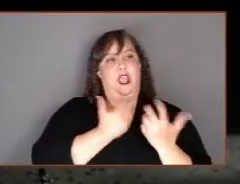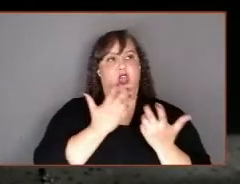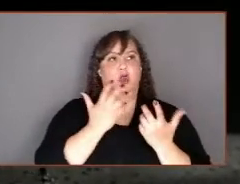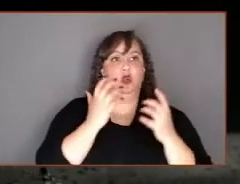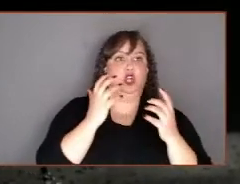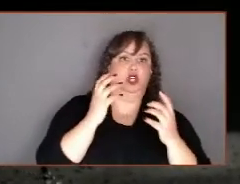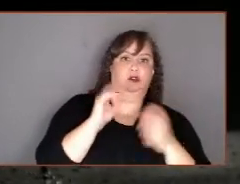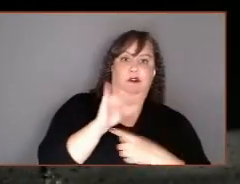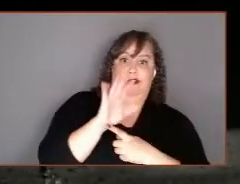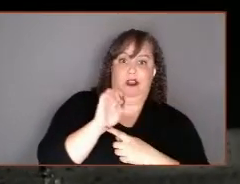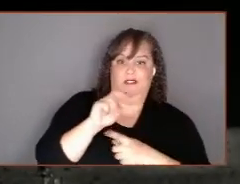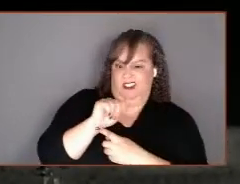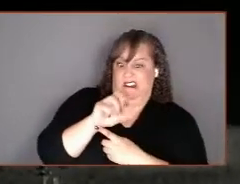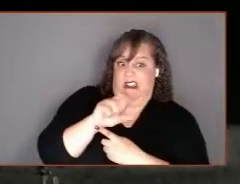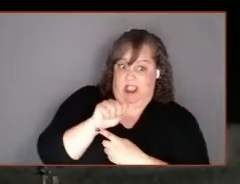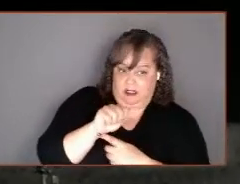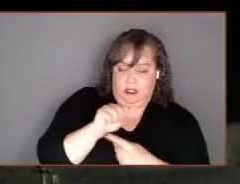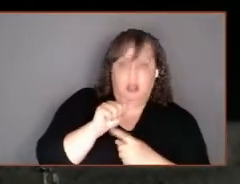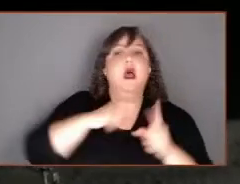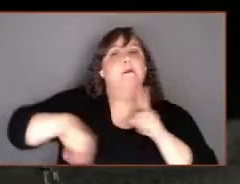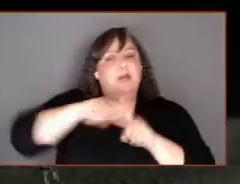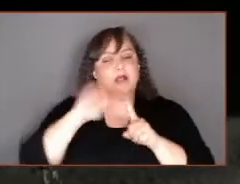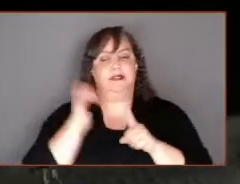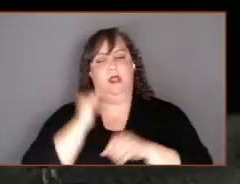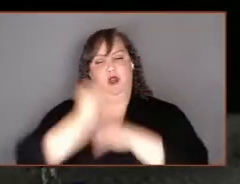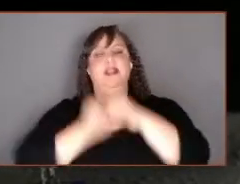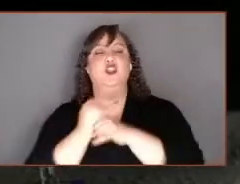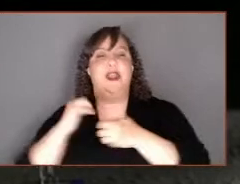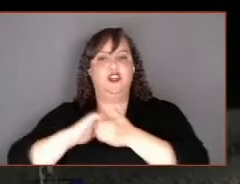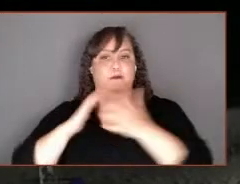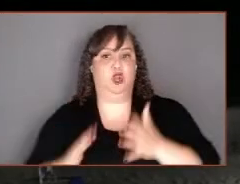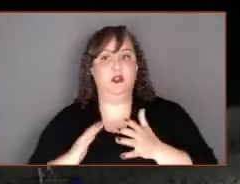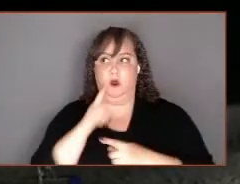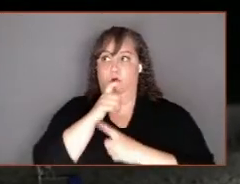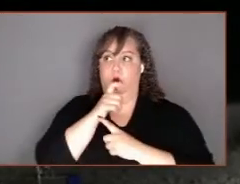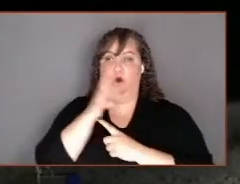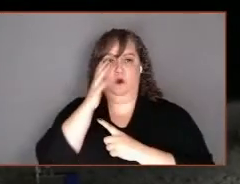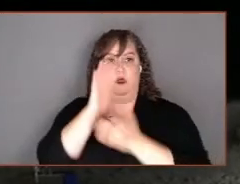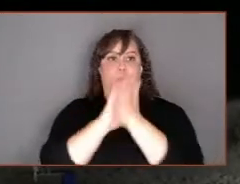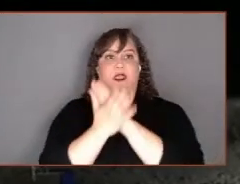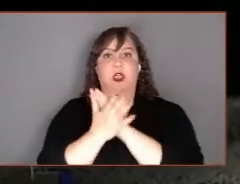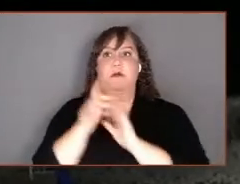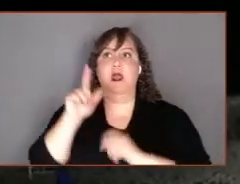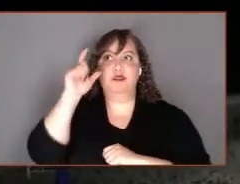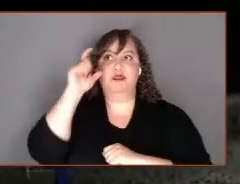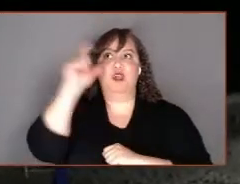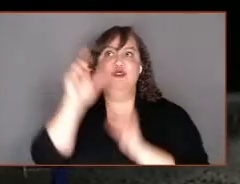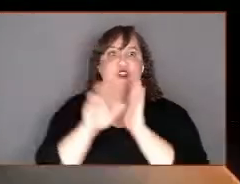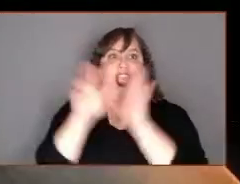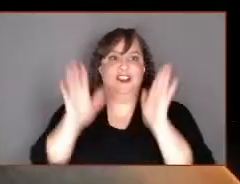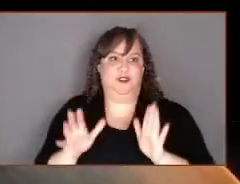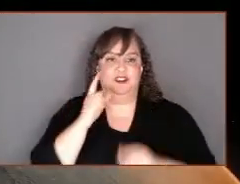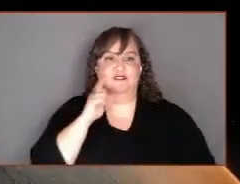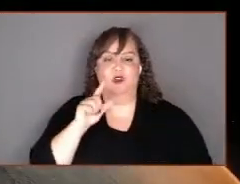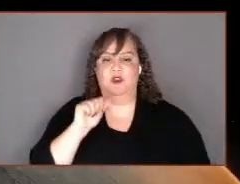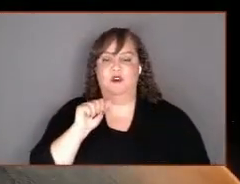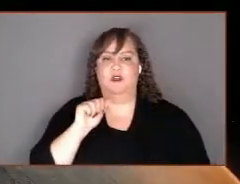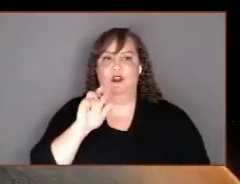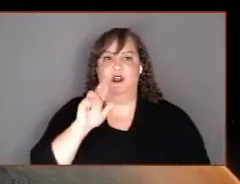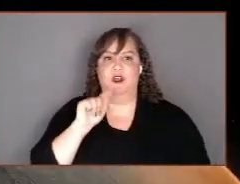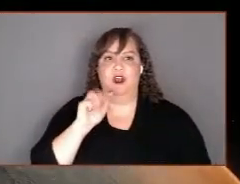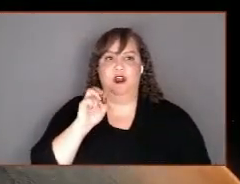to these missions specifically, and those will be the actual Artemis lunar astronauts. That's very exciting, very exciting.